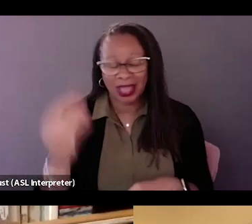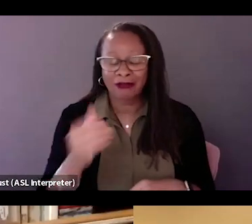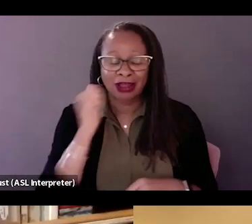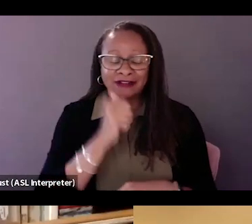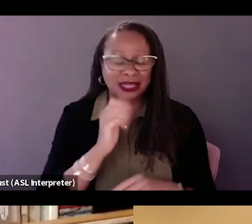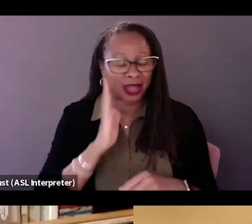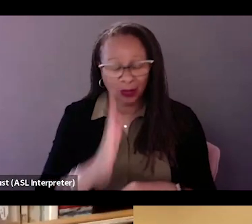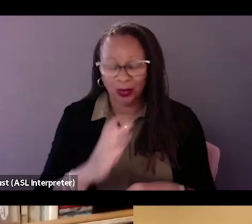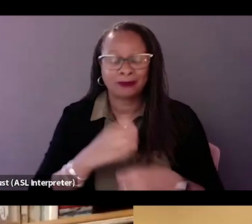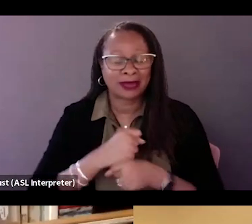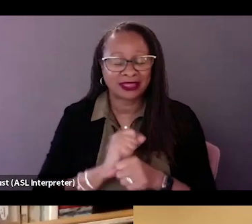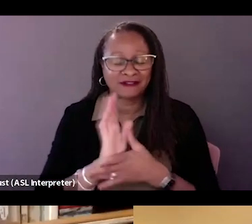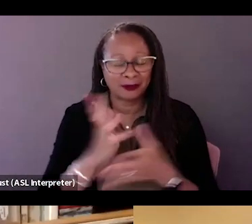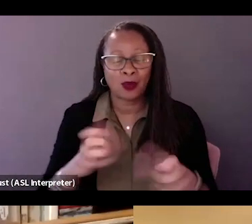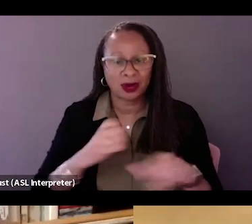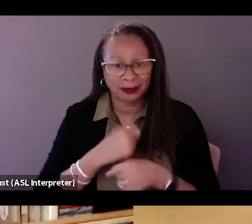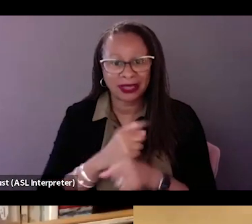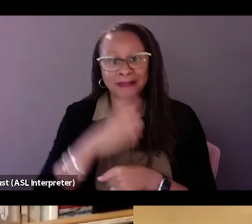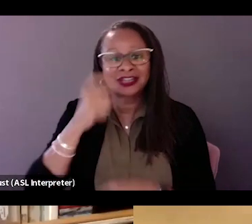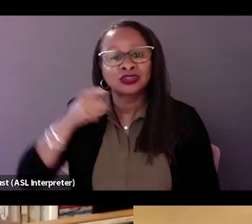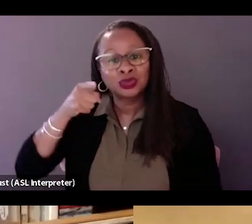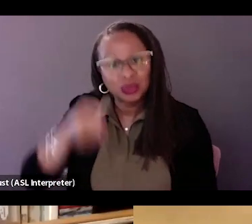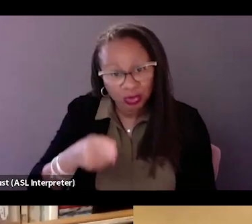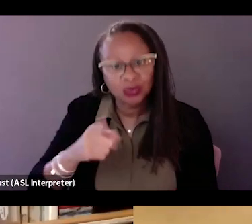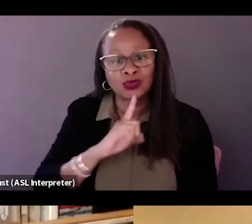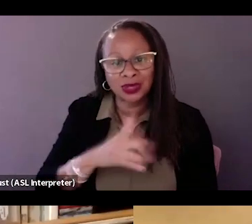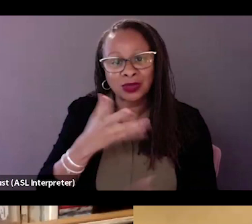film that you want to make because you really want to make it.